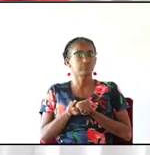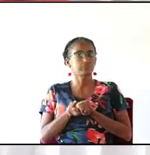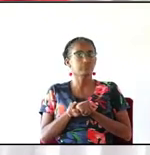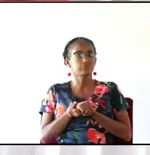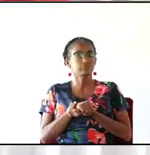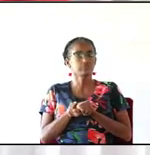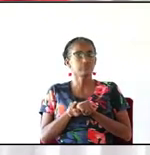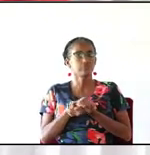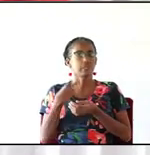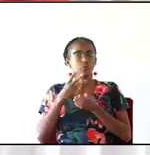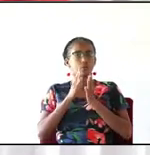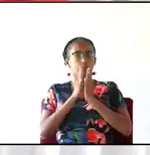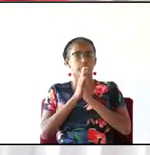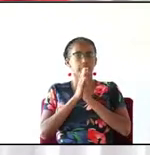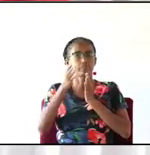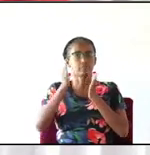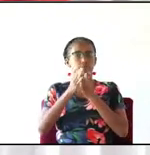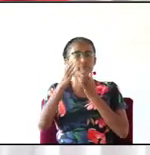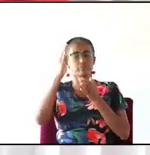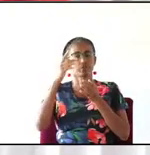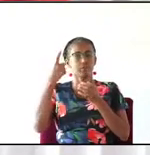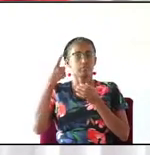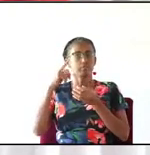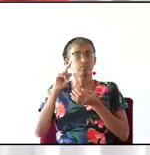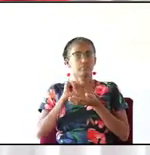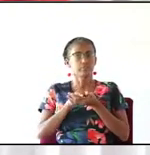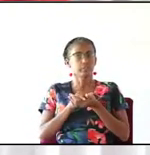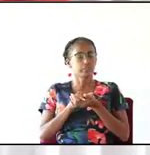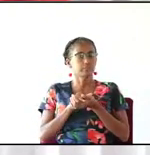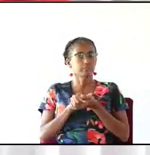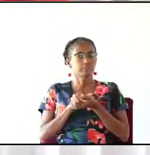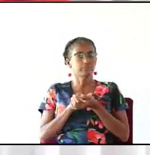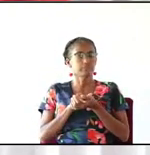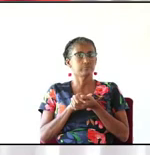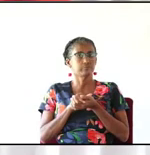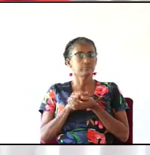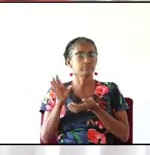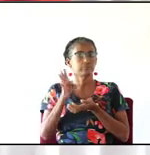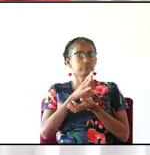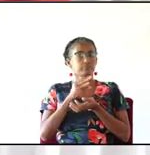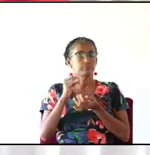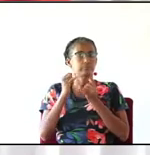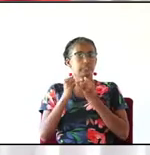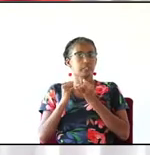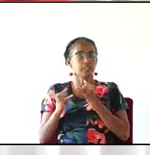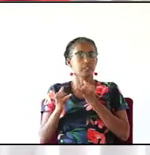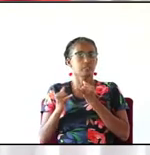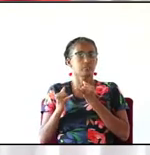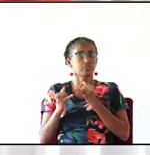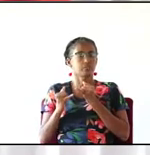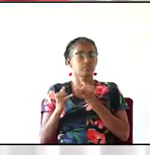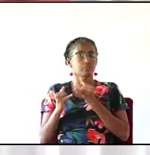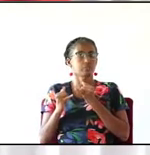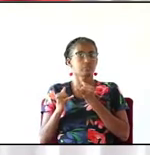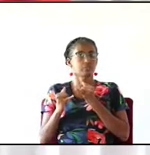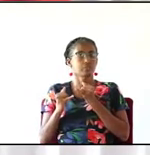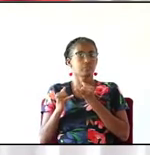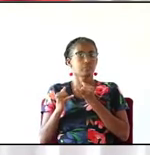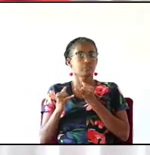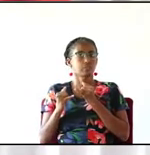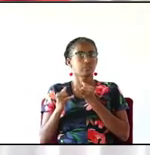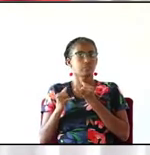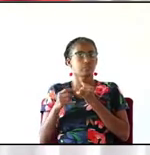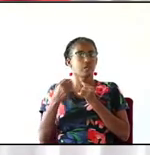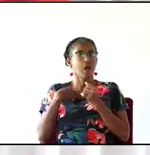difficult time. So we praise God for that, Sister Janet Hawthorne. All right? And the last thing we'll do here is there are probably persons